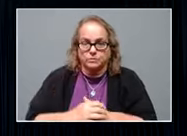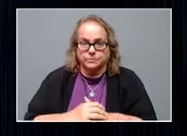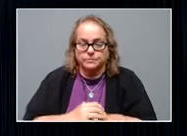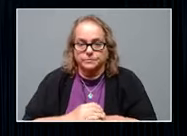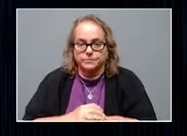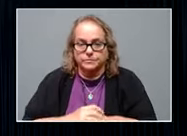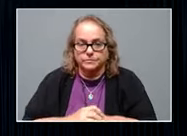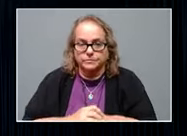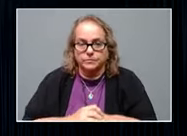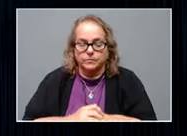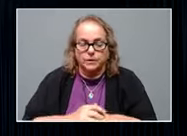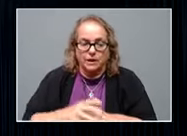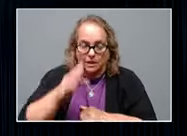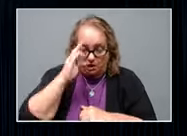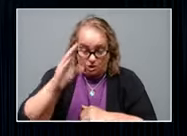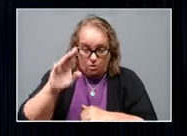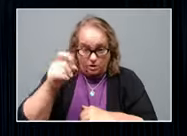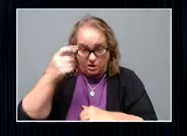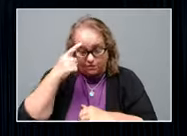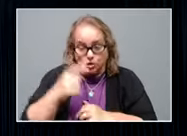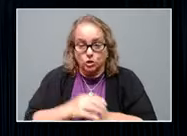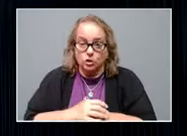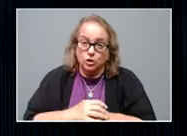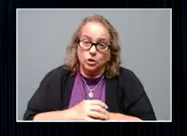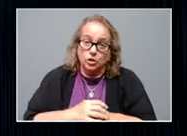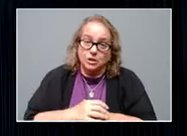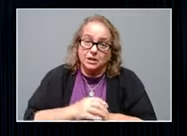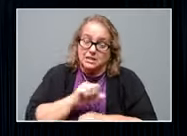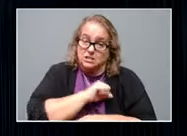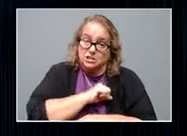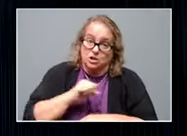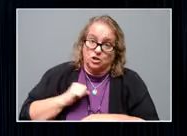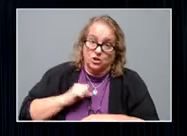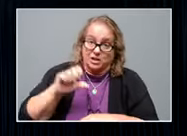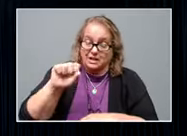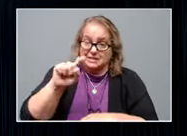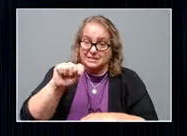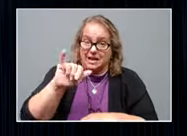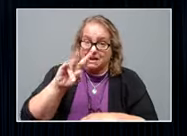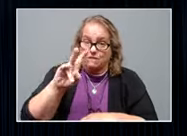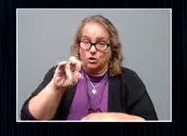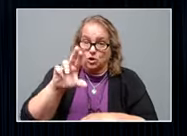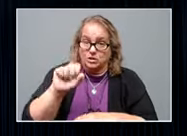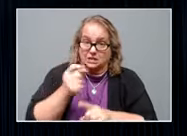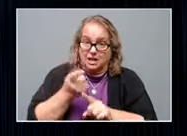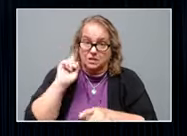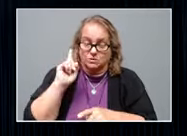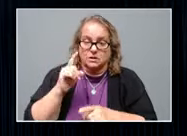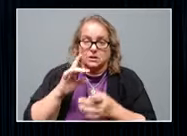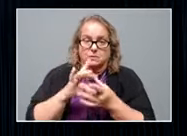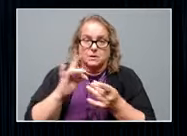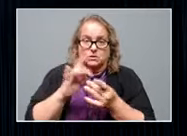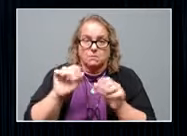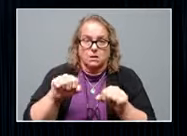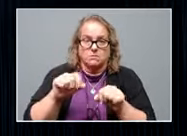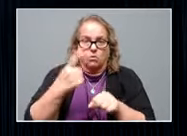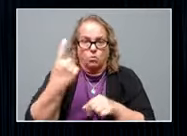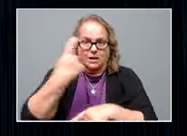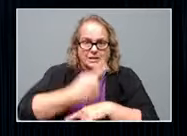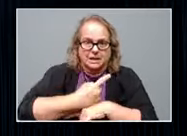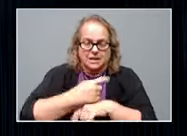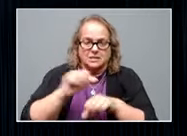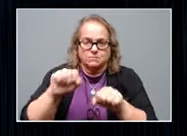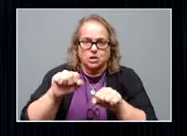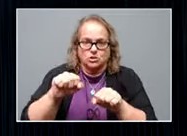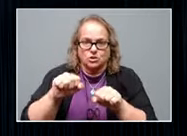Hi, Governor. Senator Stivers last week mentioned the possibility of a one-day special session to deal with aid to hospitals